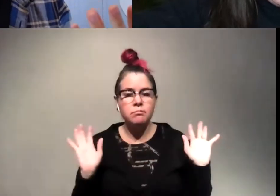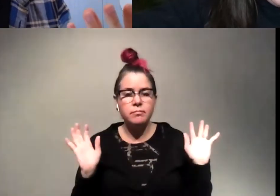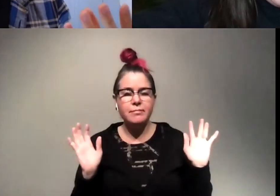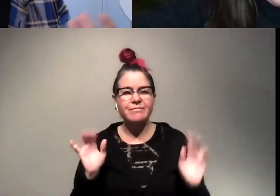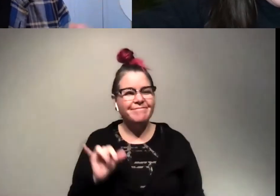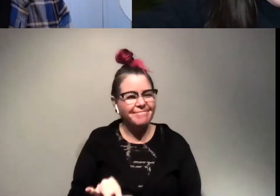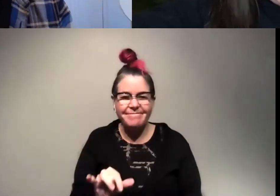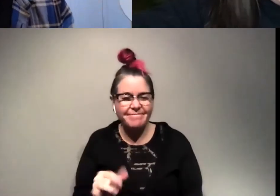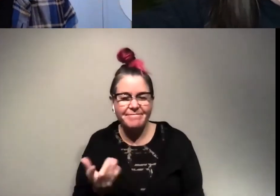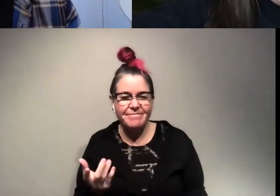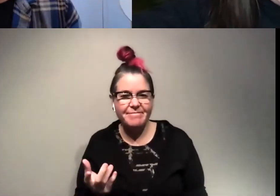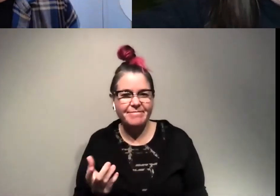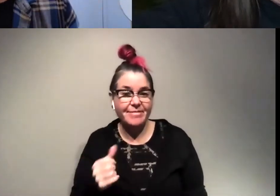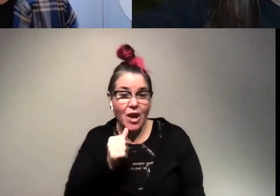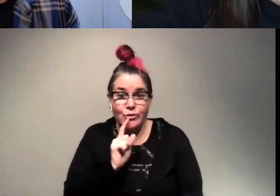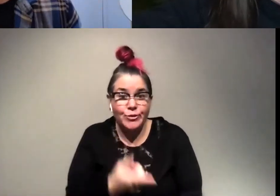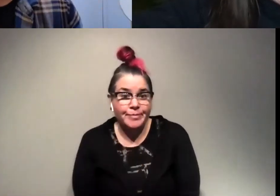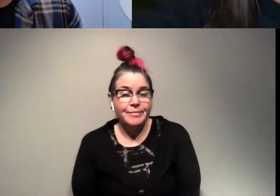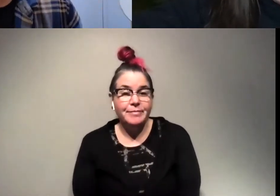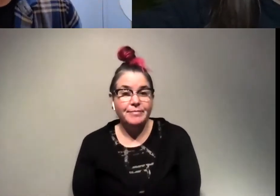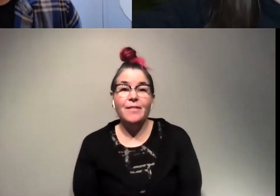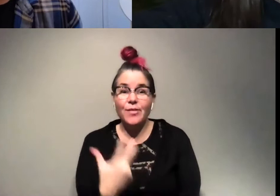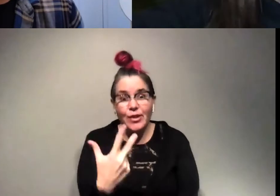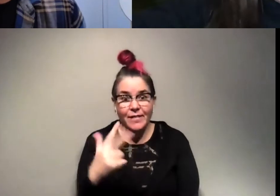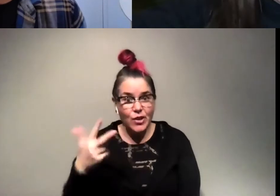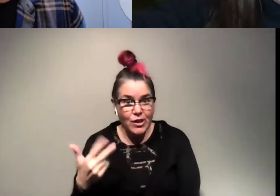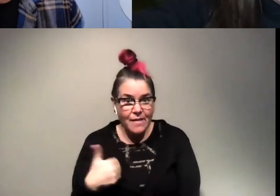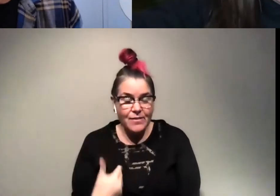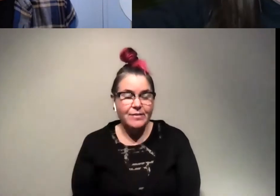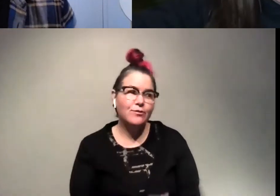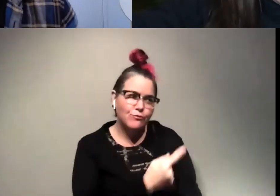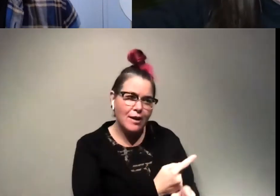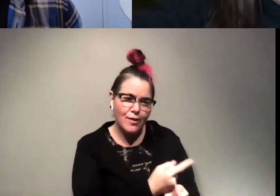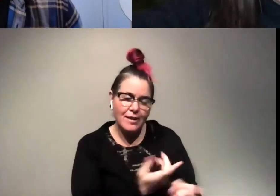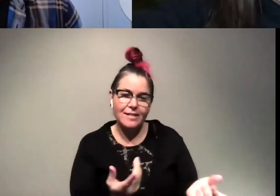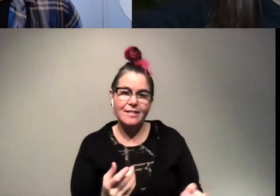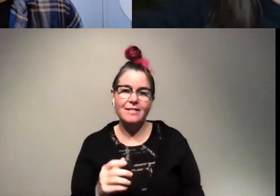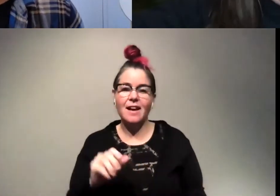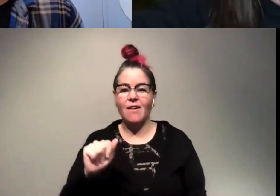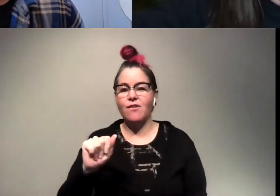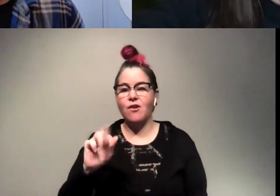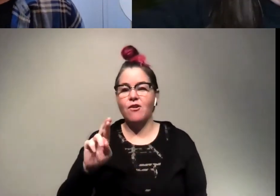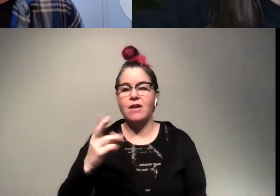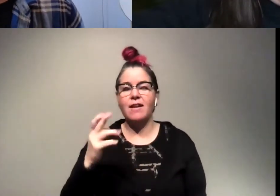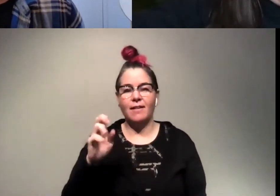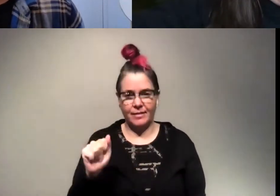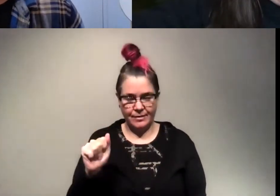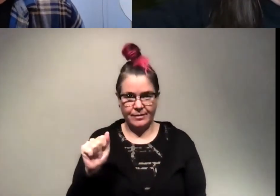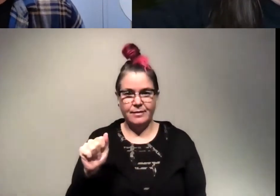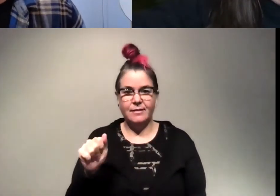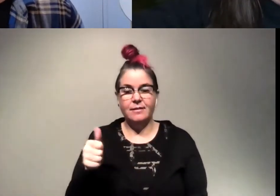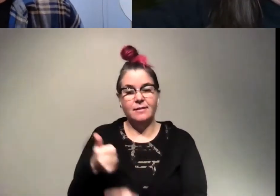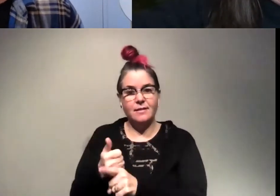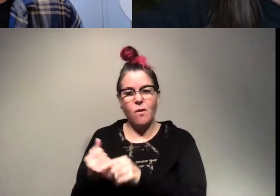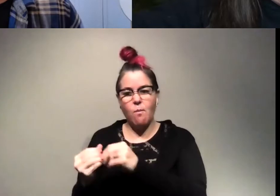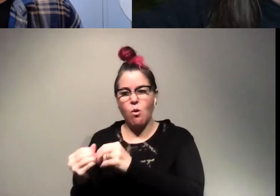out that's actually not true. There are 3. Right. There's also the archaea, which are much more closely